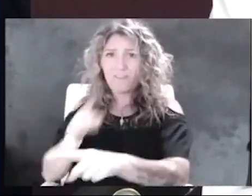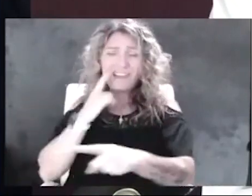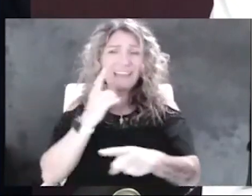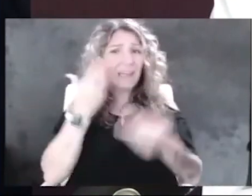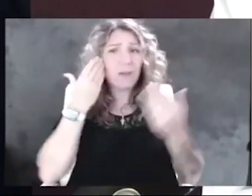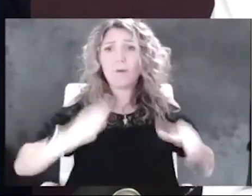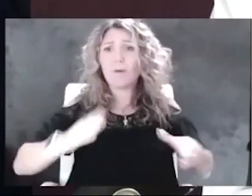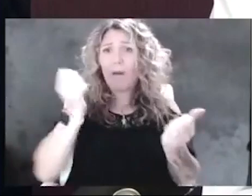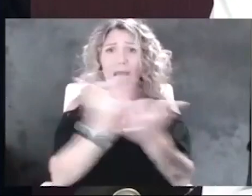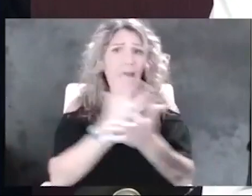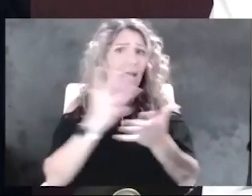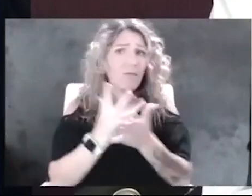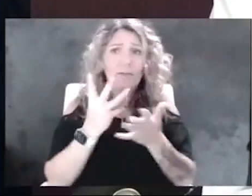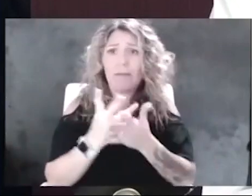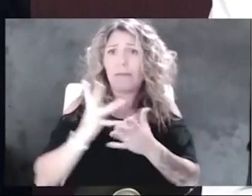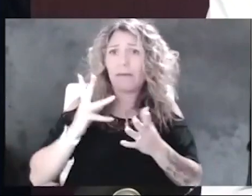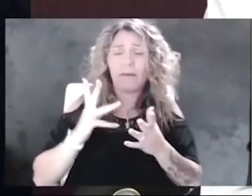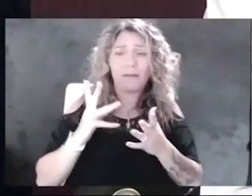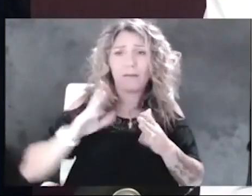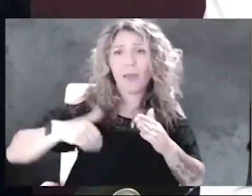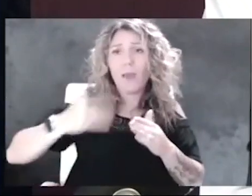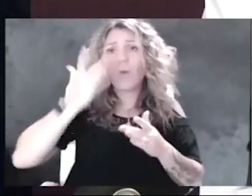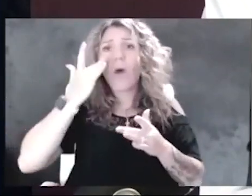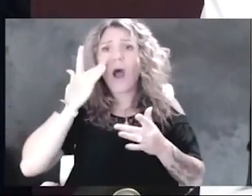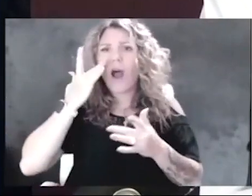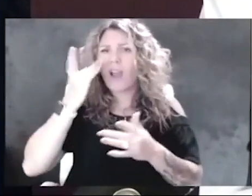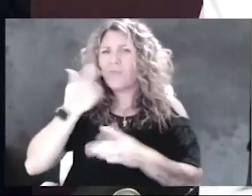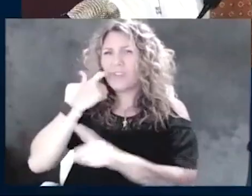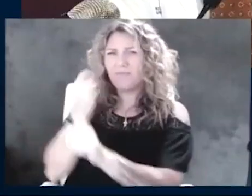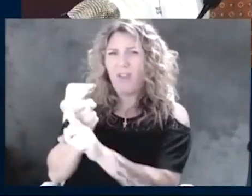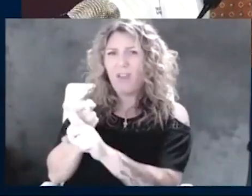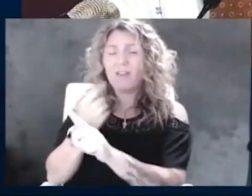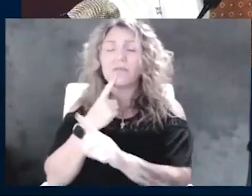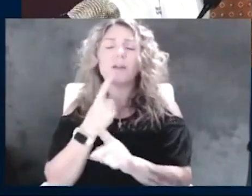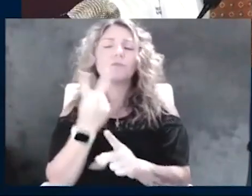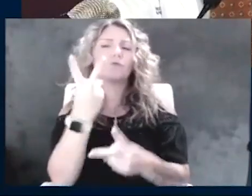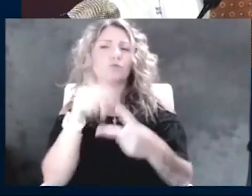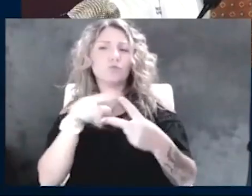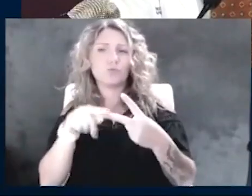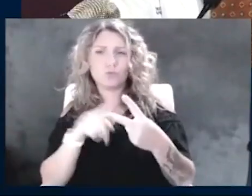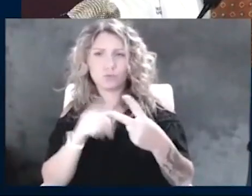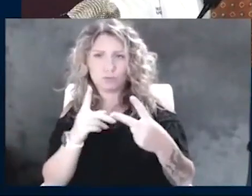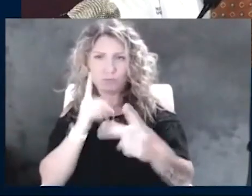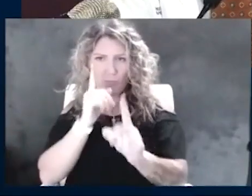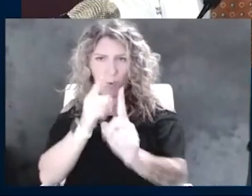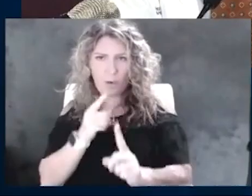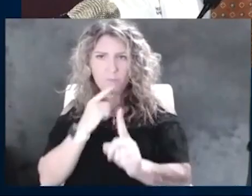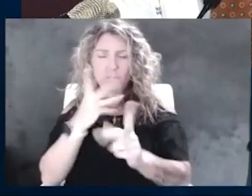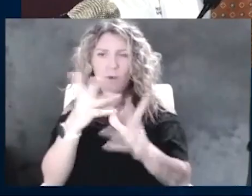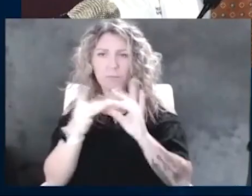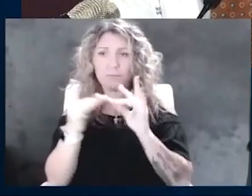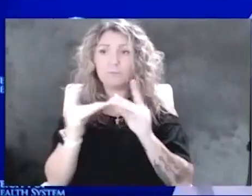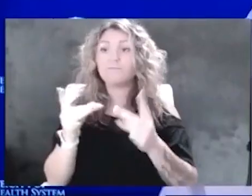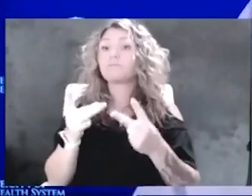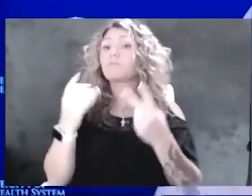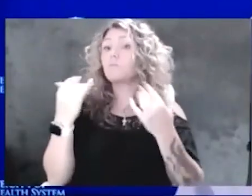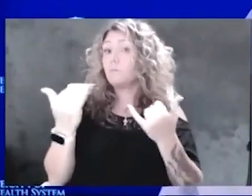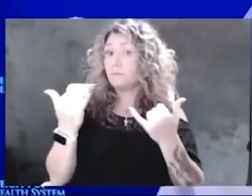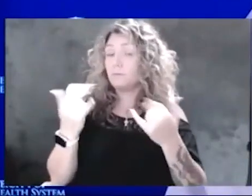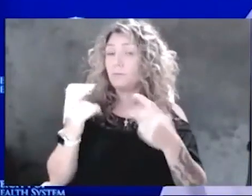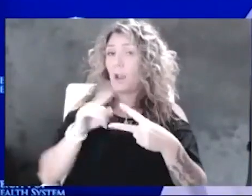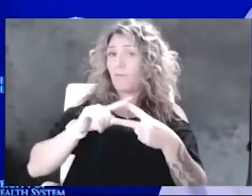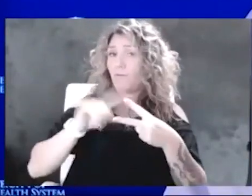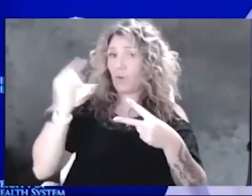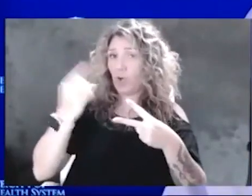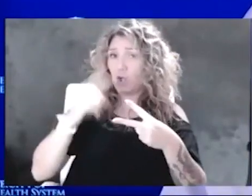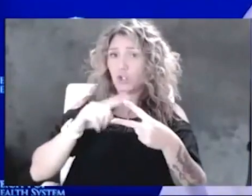we can to keep ourselves safe. Yeah, 2 points I'd definitely like to hit on, which I agree with you. So we are now in the process of, again, ramping up our